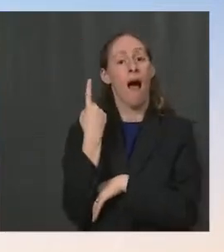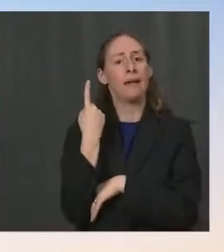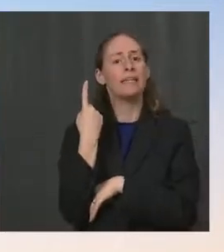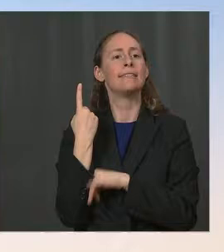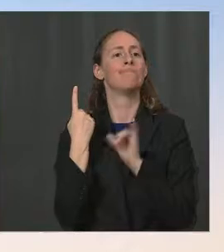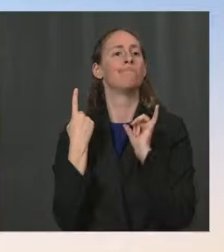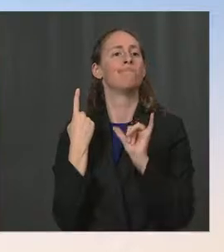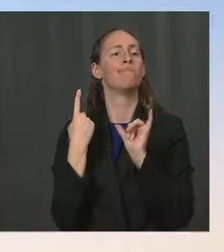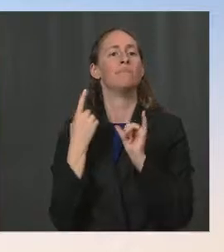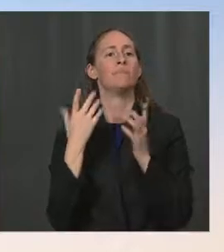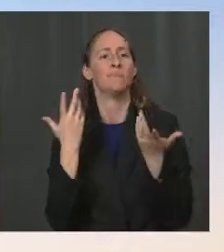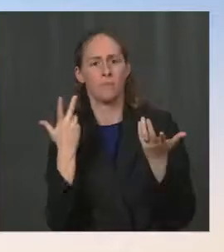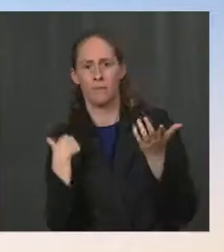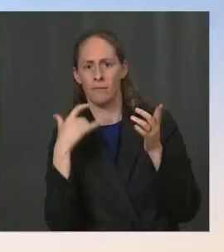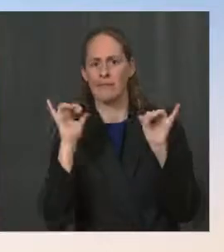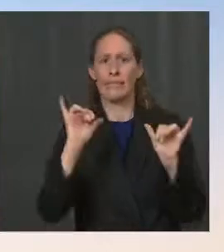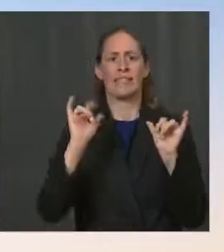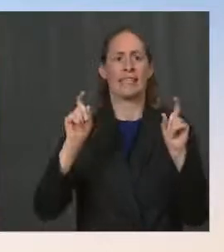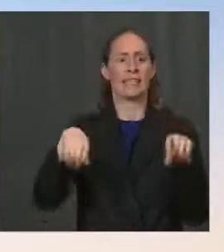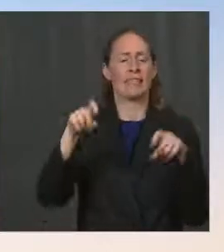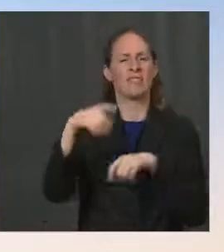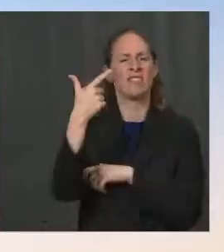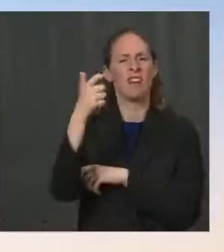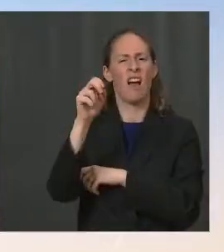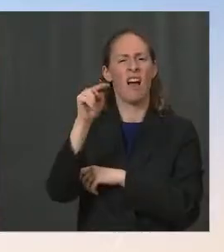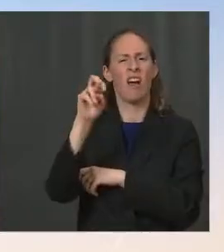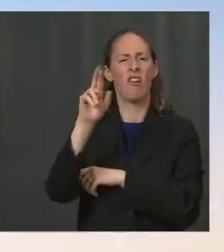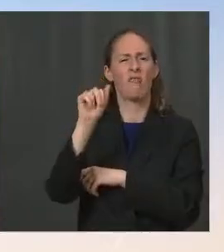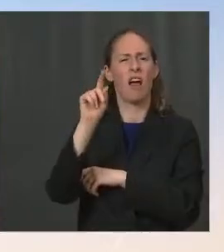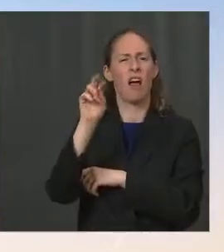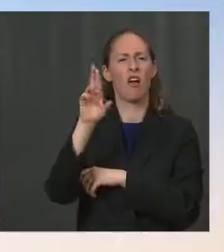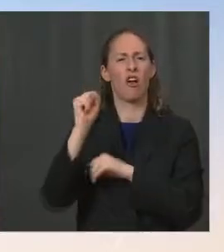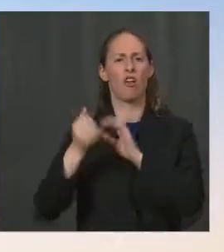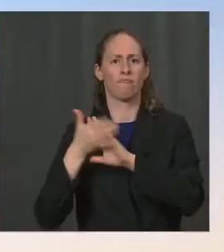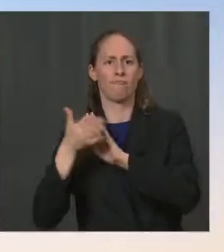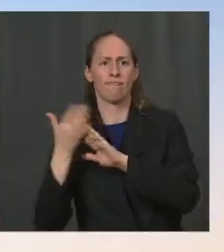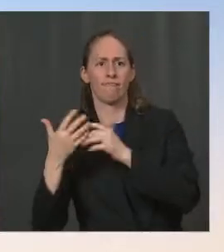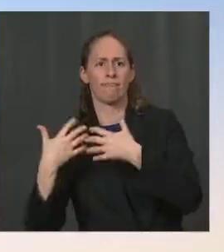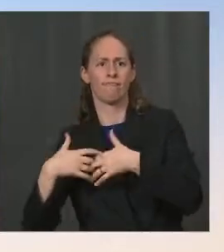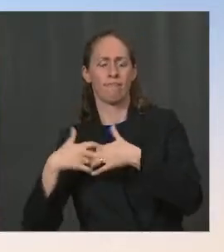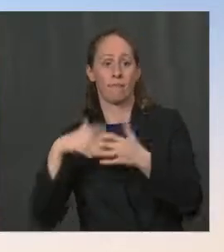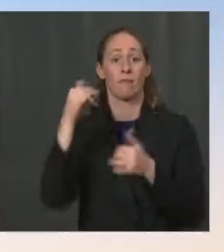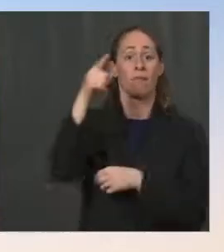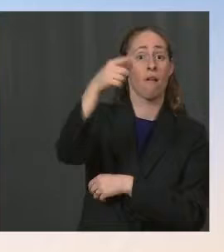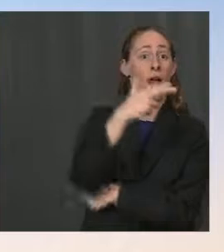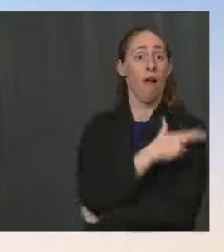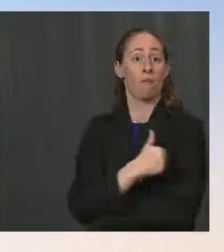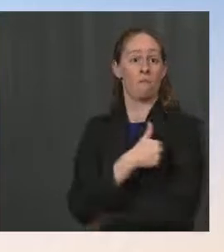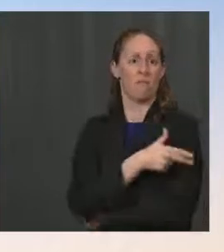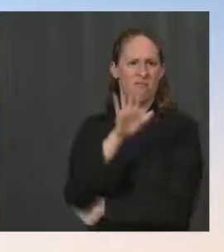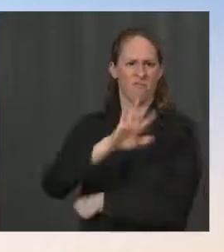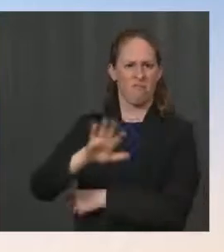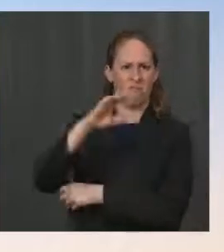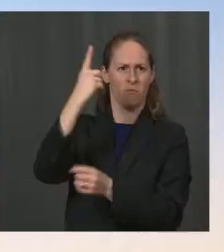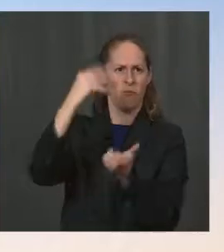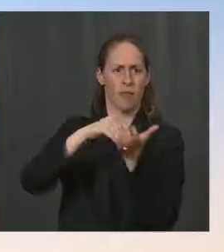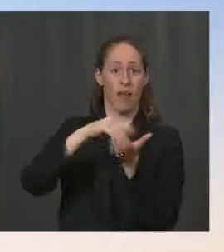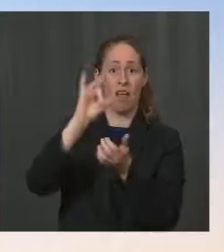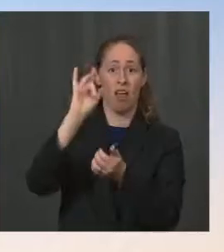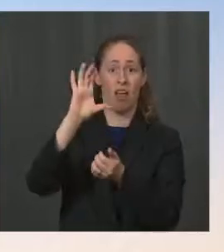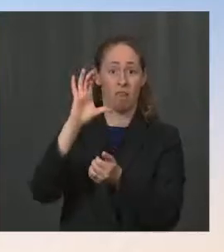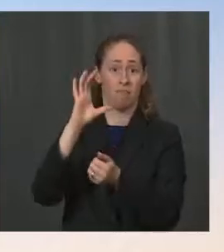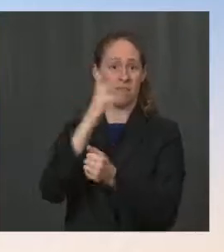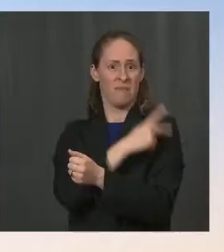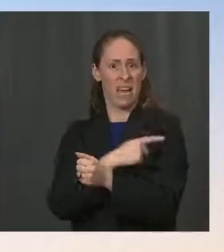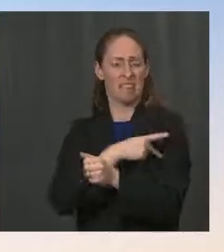locations most in need, and about 1,800 patients as of today have been evacuated from healthcare facilities with the help of additional ambulances